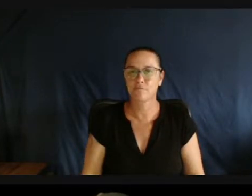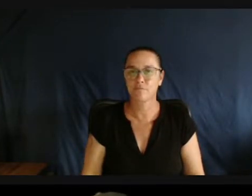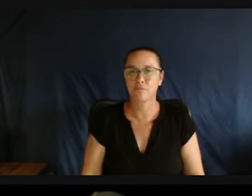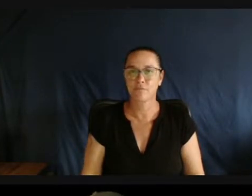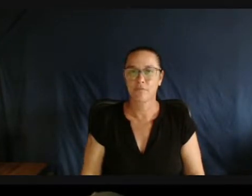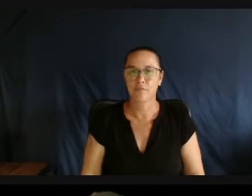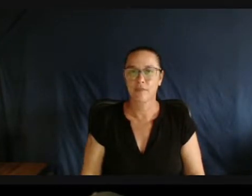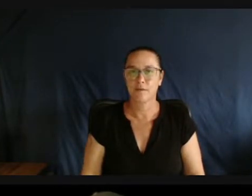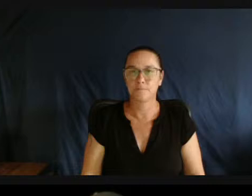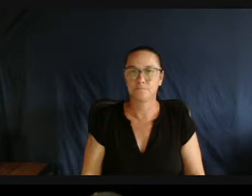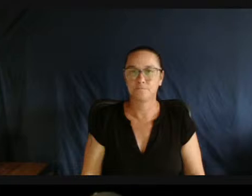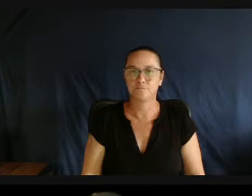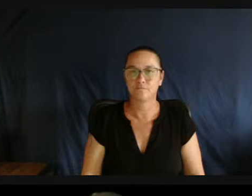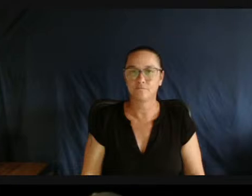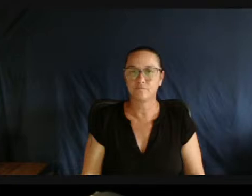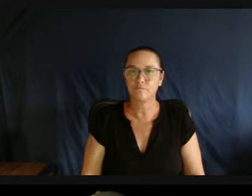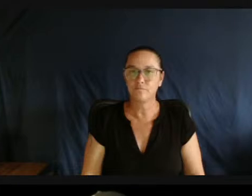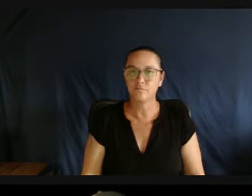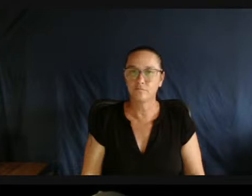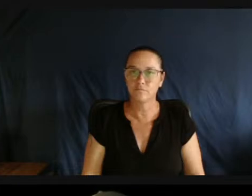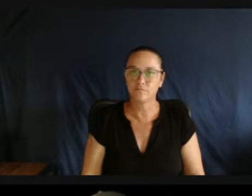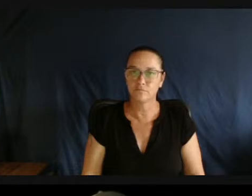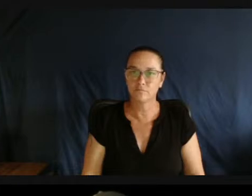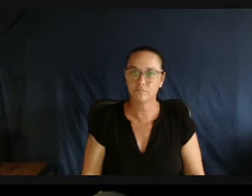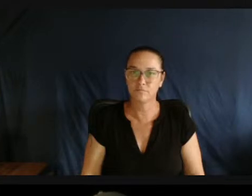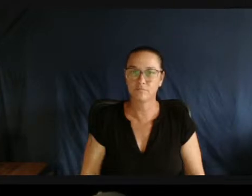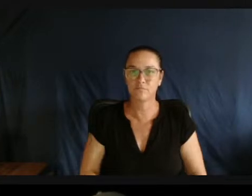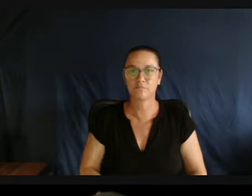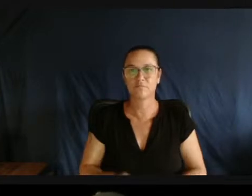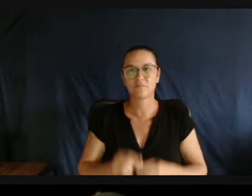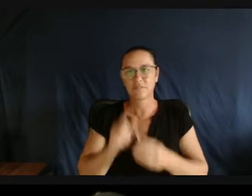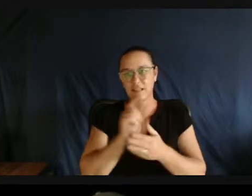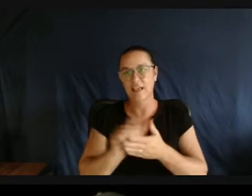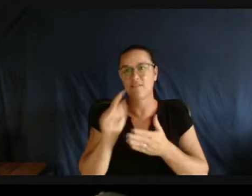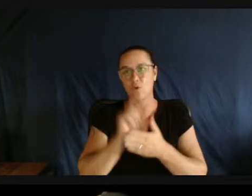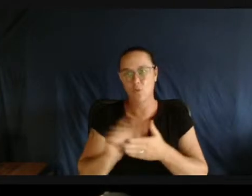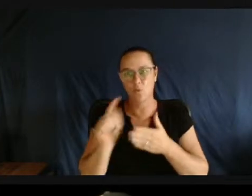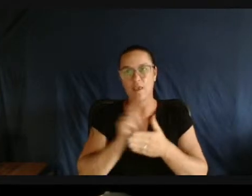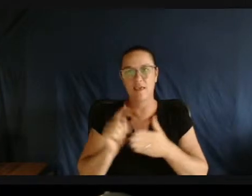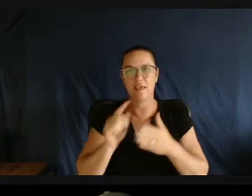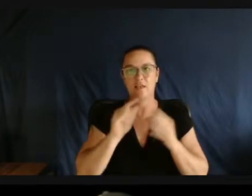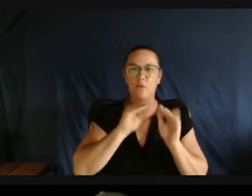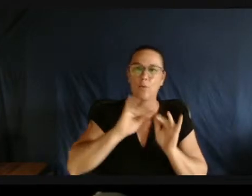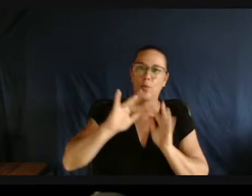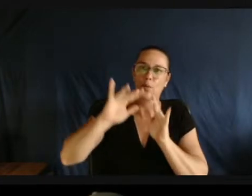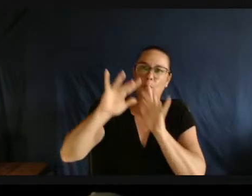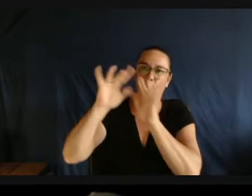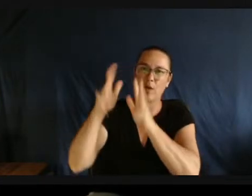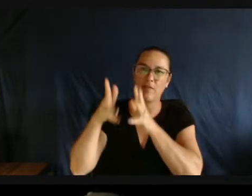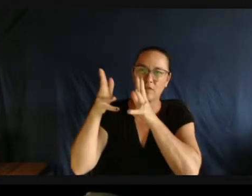week after week, you see this stuff's collecting and it's gathering here over the ocean, which is pretty interesting to note as well.